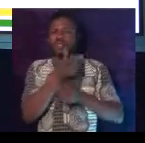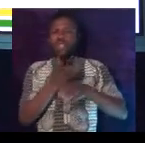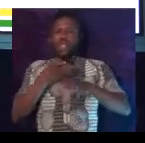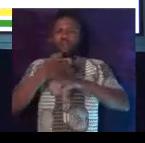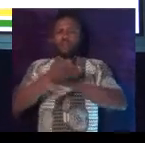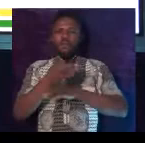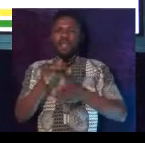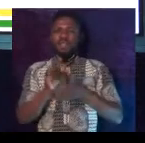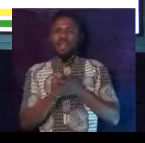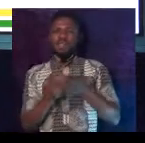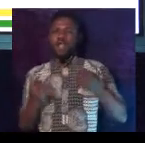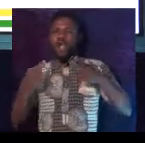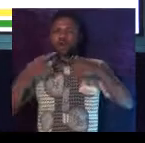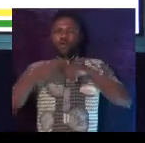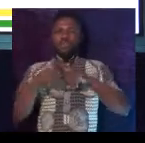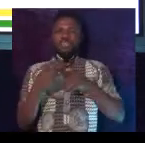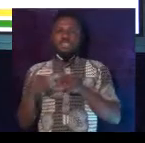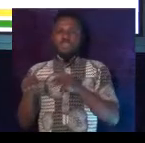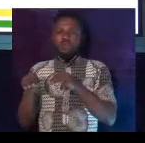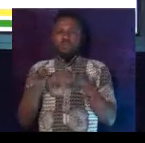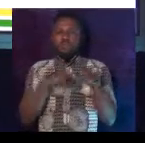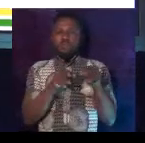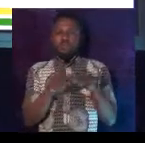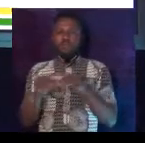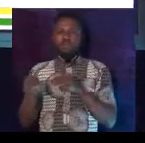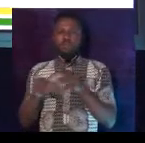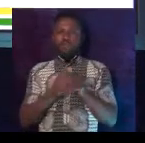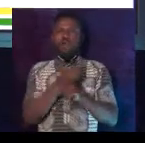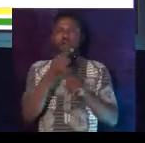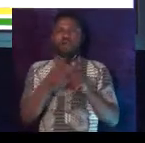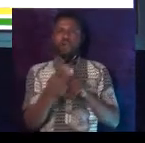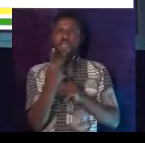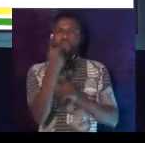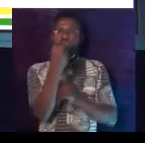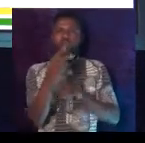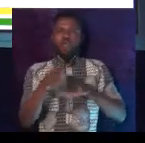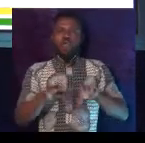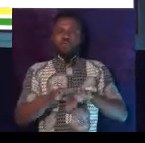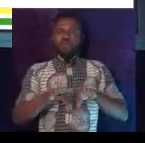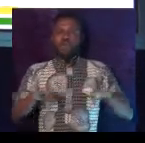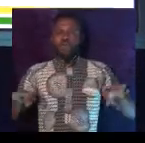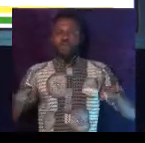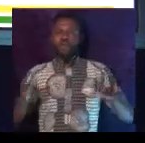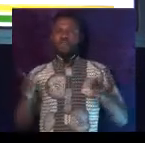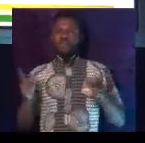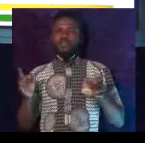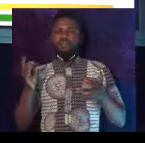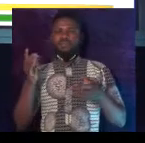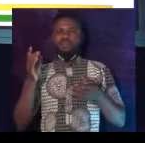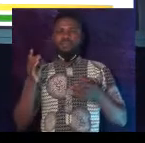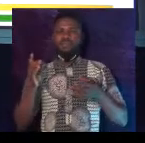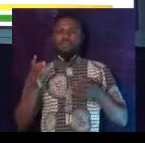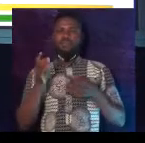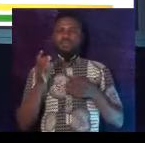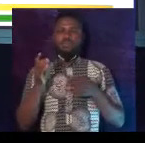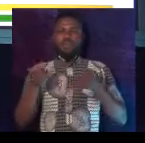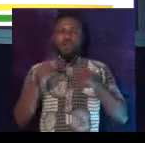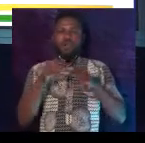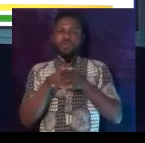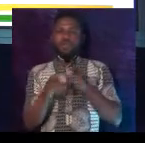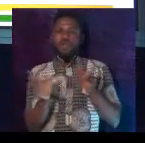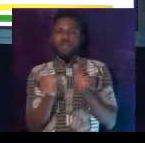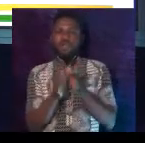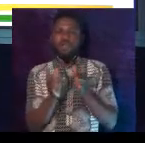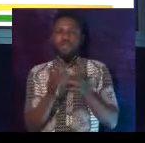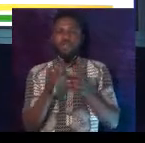Friction is a force that opposes motion when two surfaces